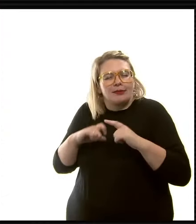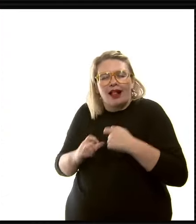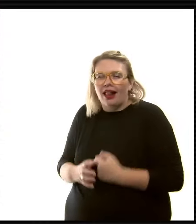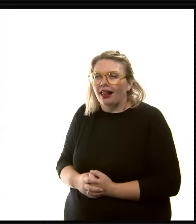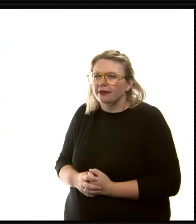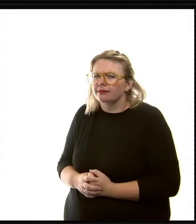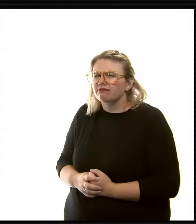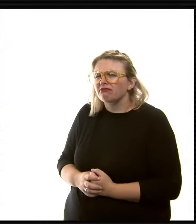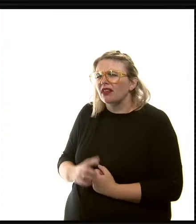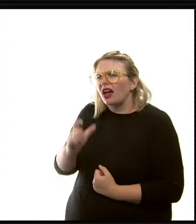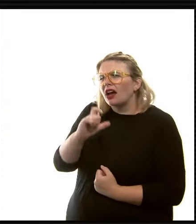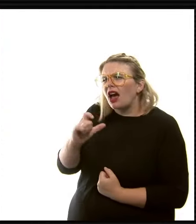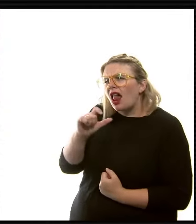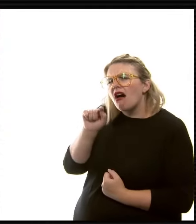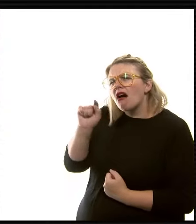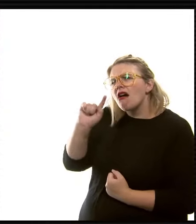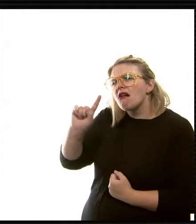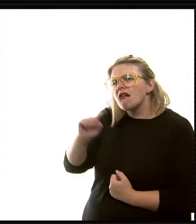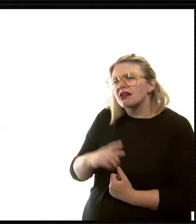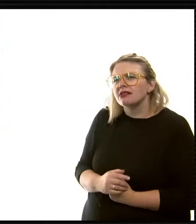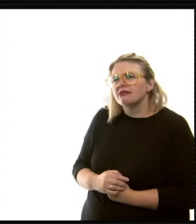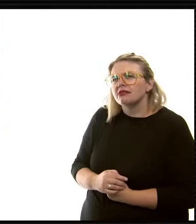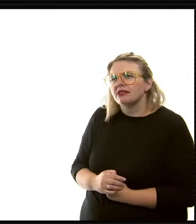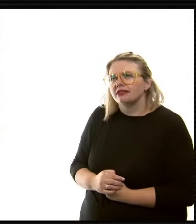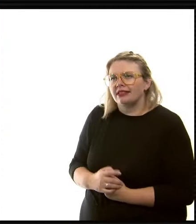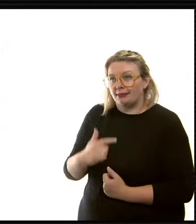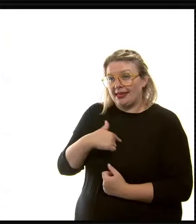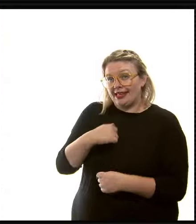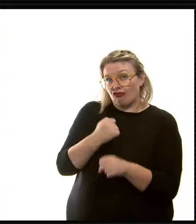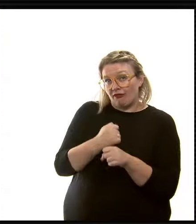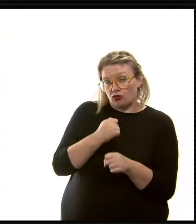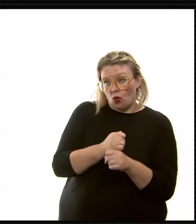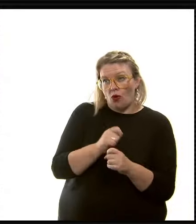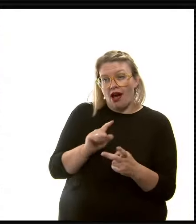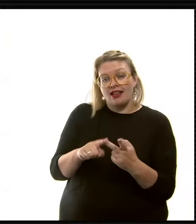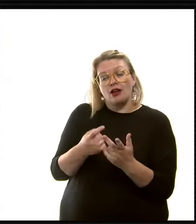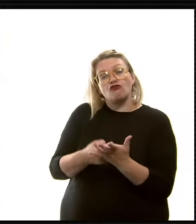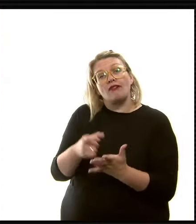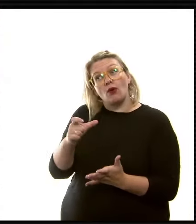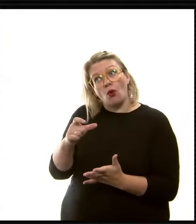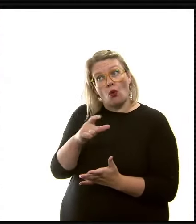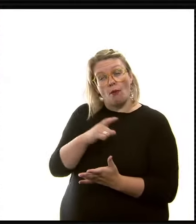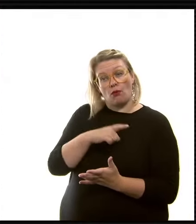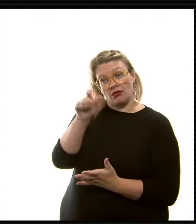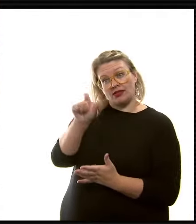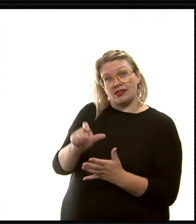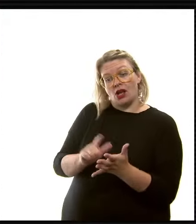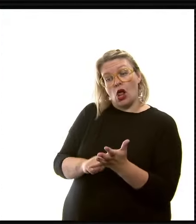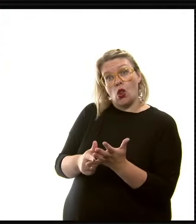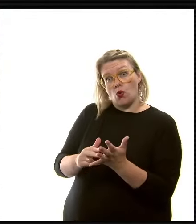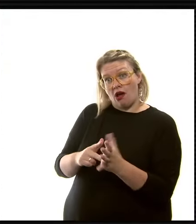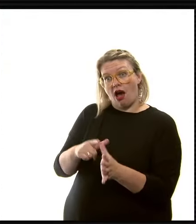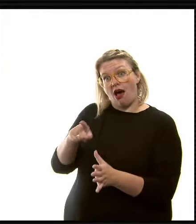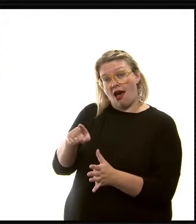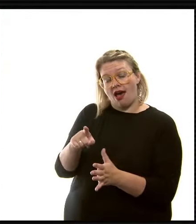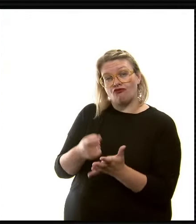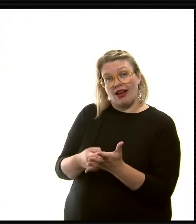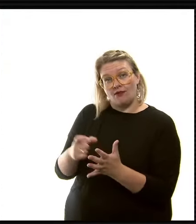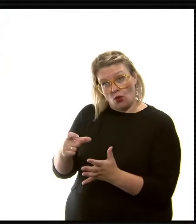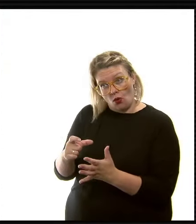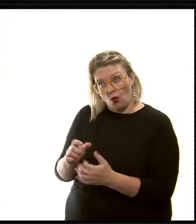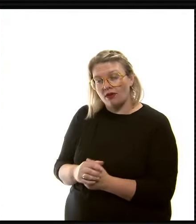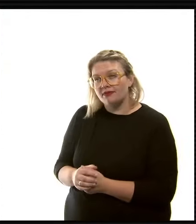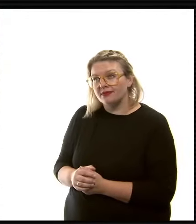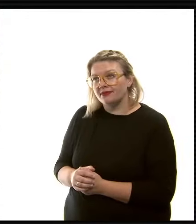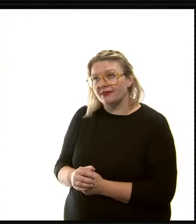colors outside and these graphics? Gryffindor for me, and Ravenclaw as a little nod to Luna and to you. It's really incredible, and you can see